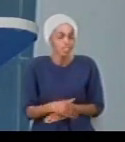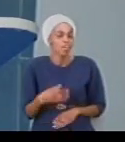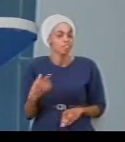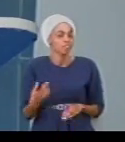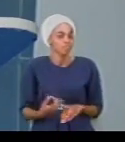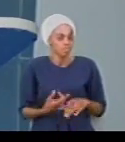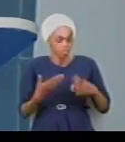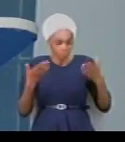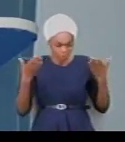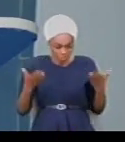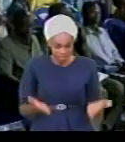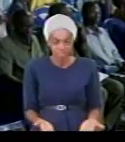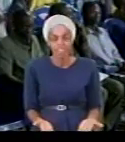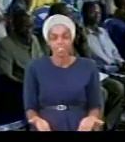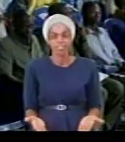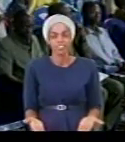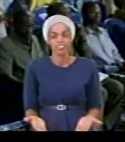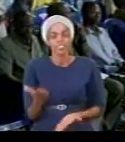touched right there.